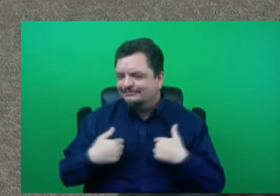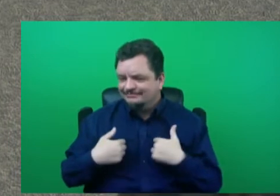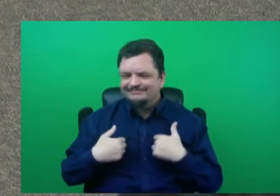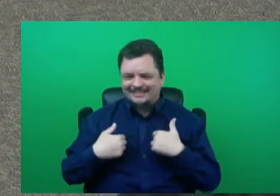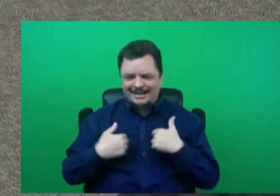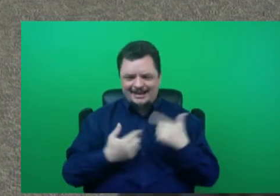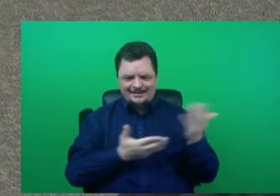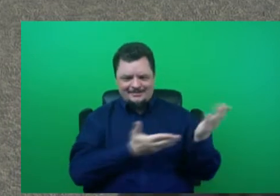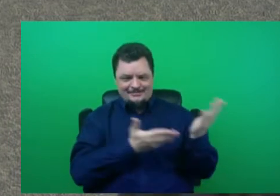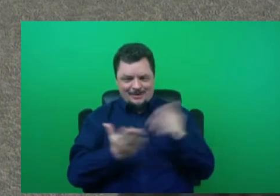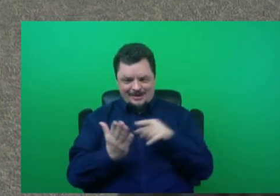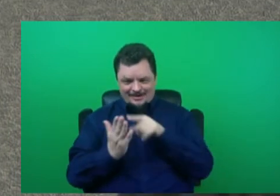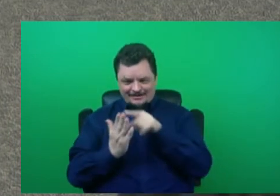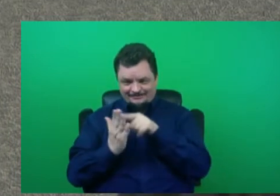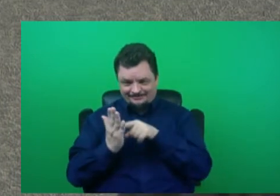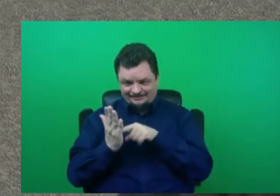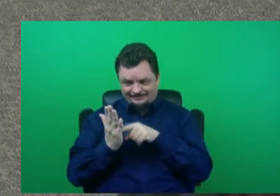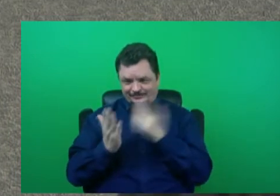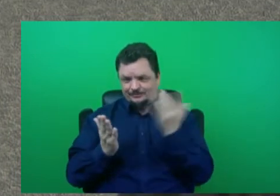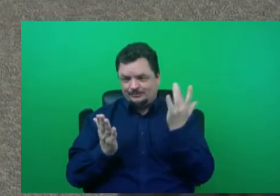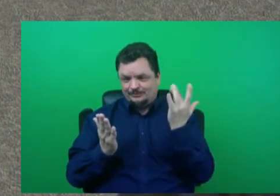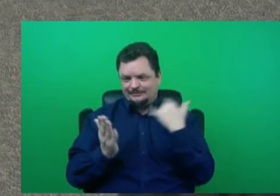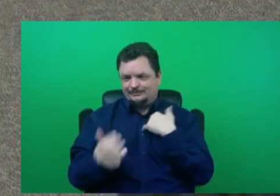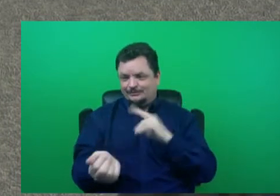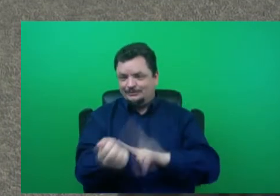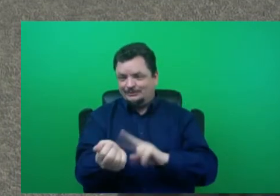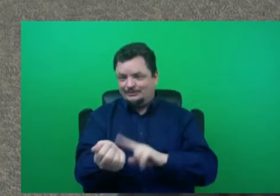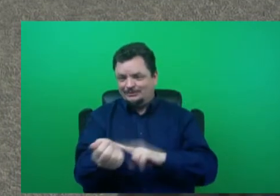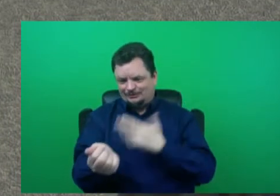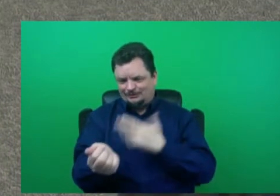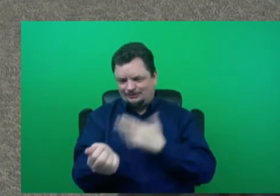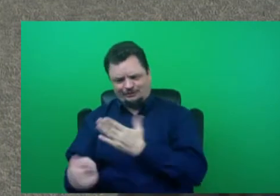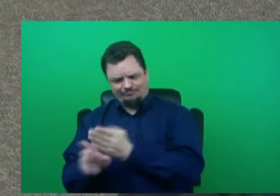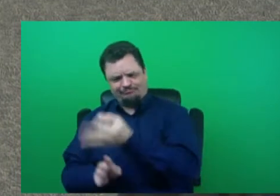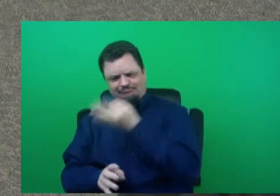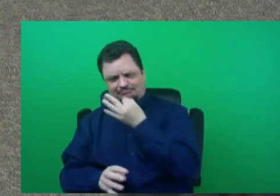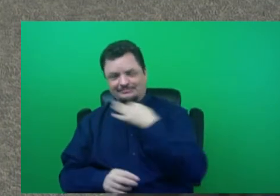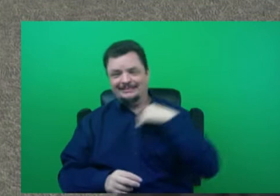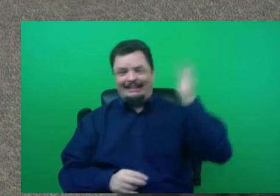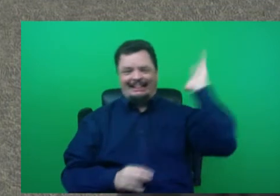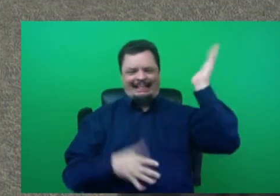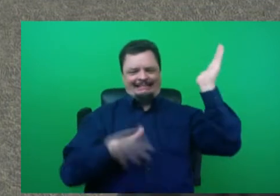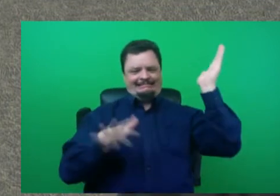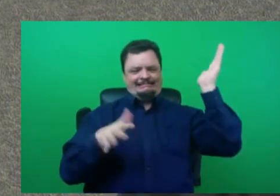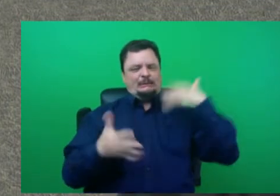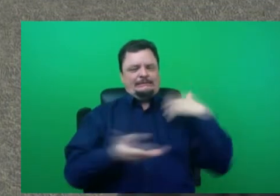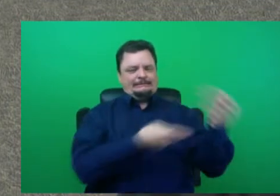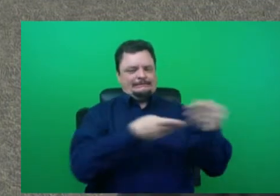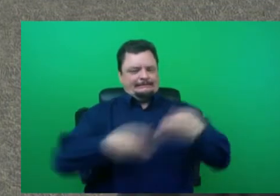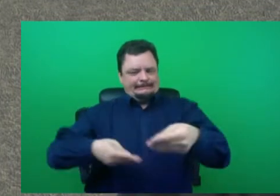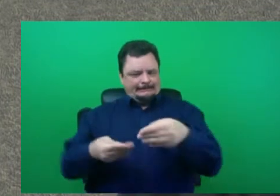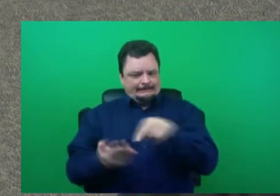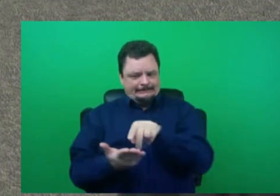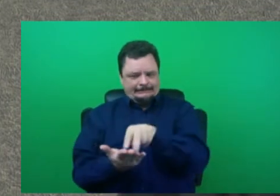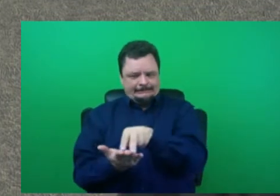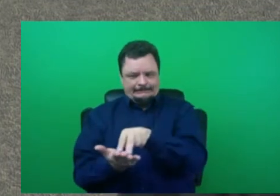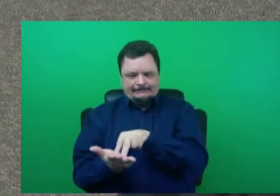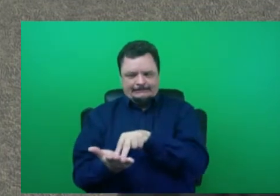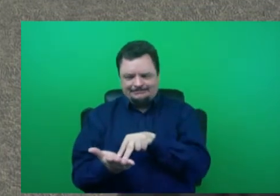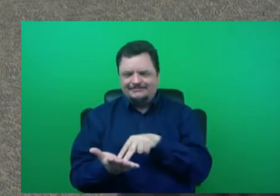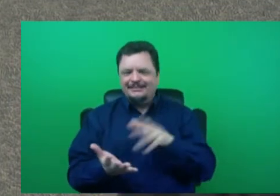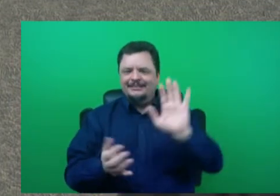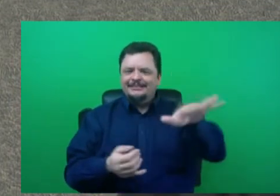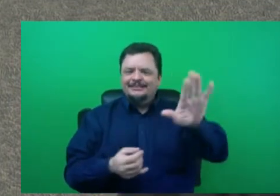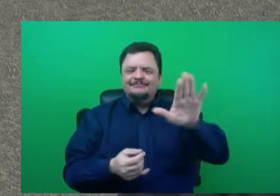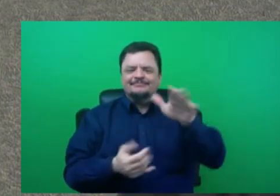much public speaker. So thank you for recognizing the work and dedication of the nurses at El Paso County Public Health